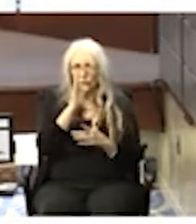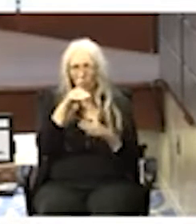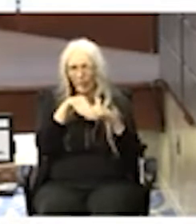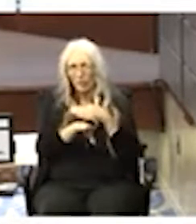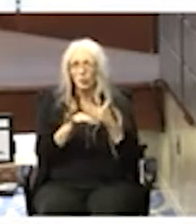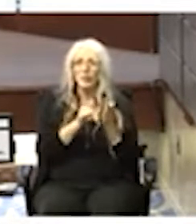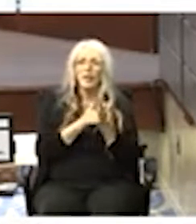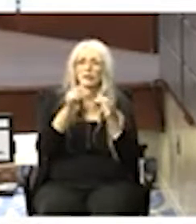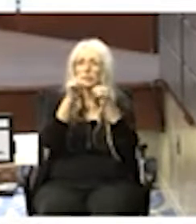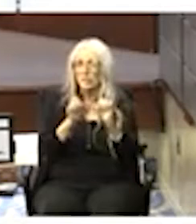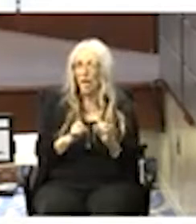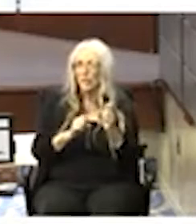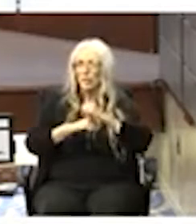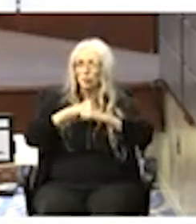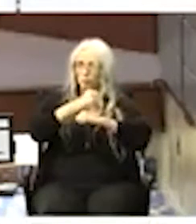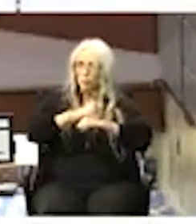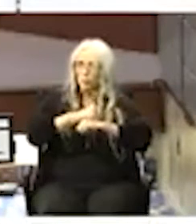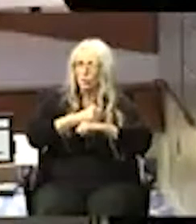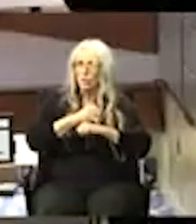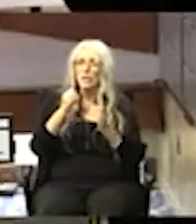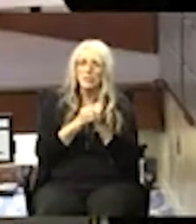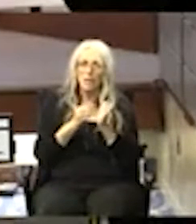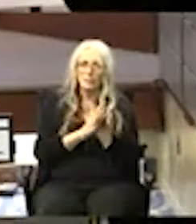into schematic design and construction documentation.